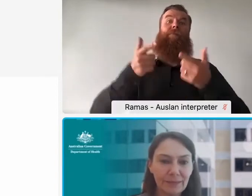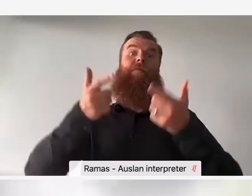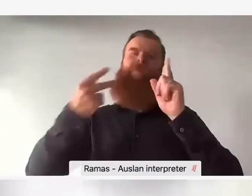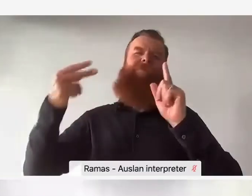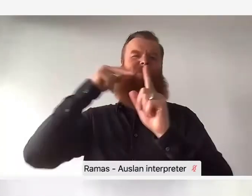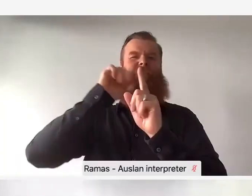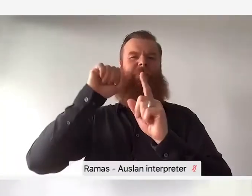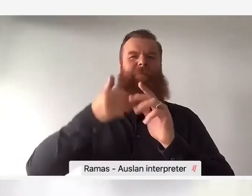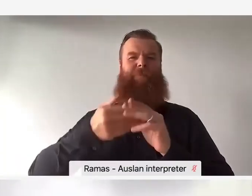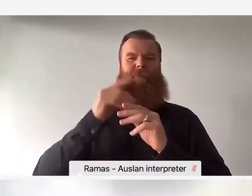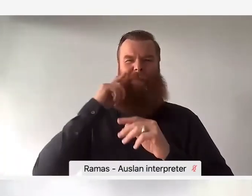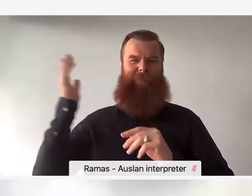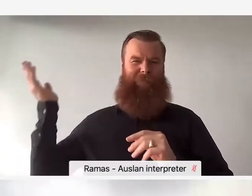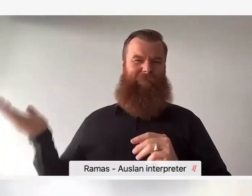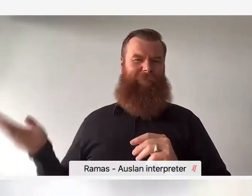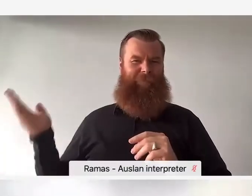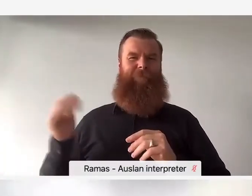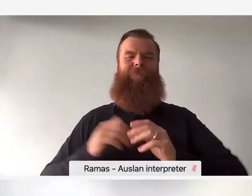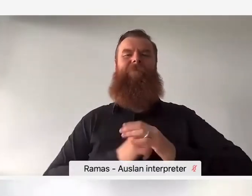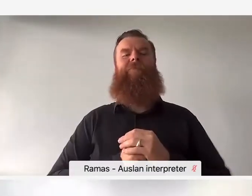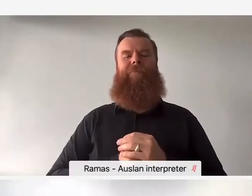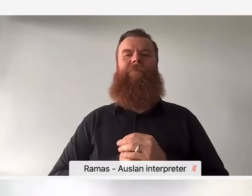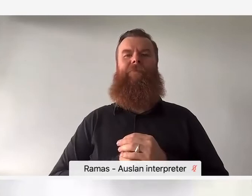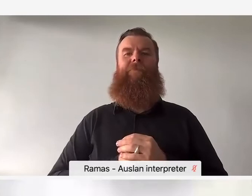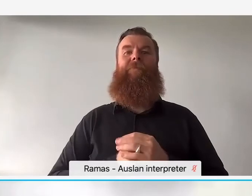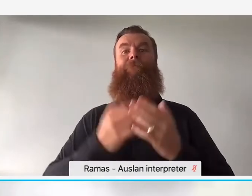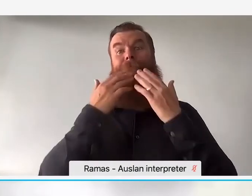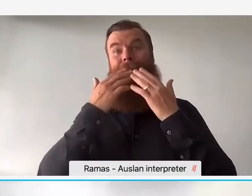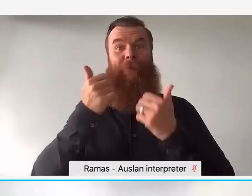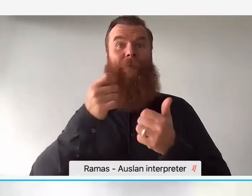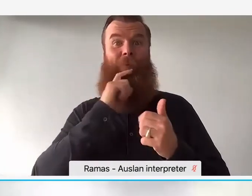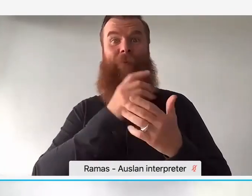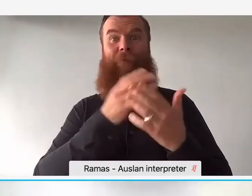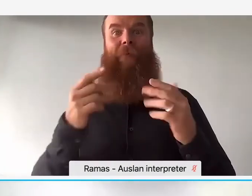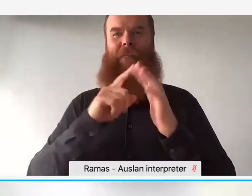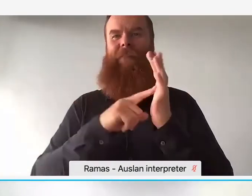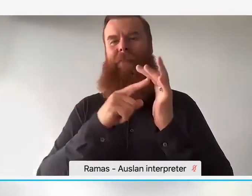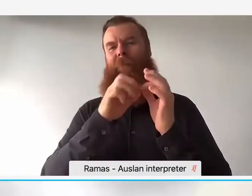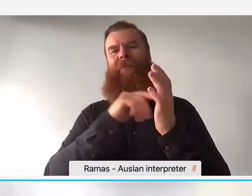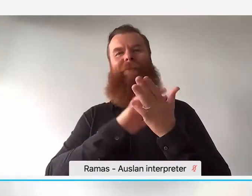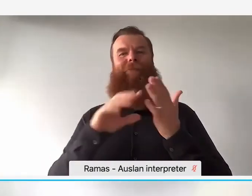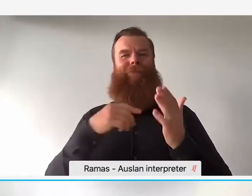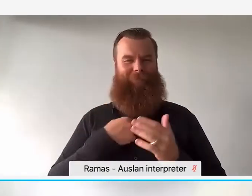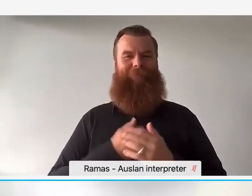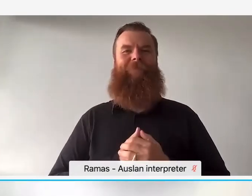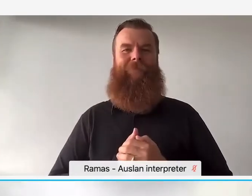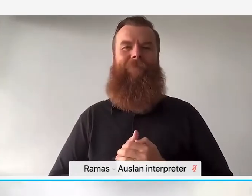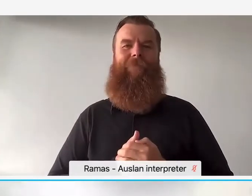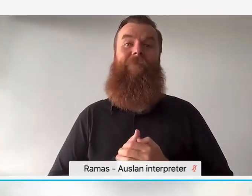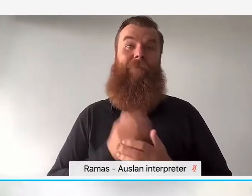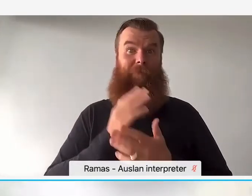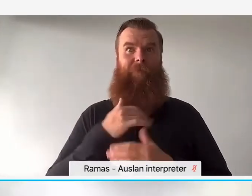Thank you, Emma. Good afternoon, everyone. My name is Elizabeth Mandelkow, and I am the Talent Acquisition Manager for Bolton